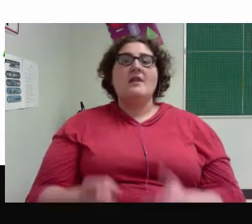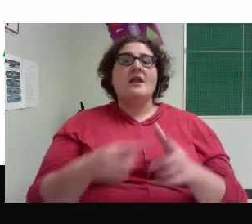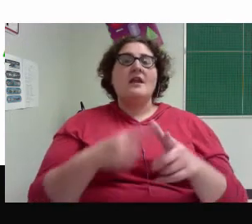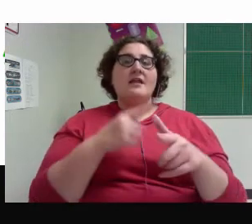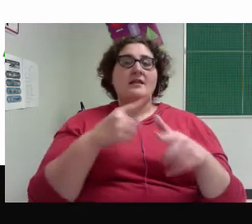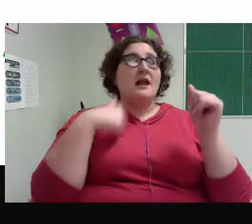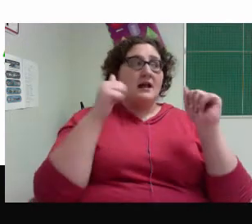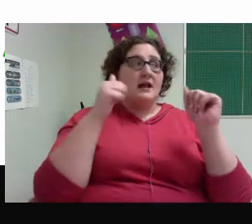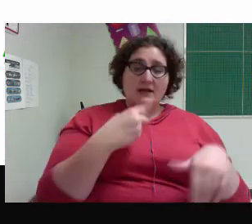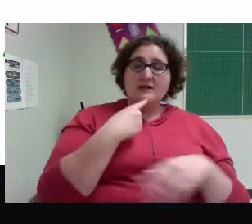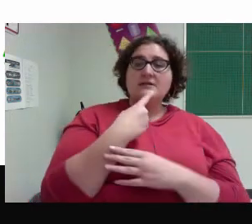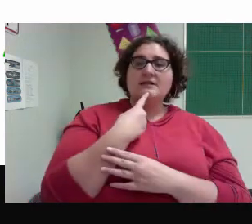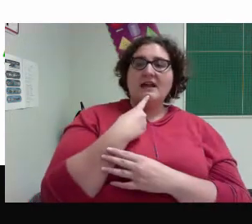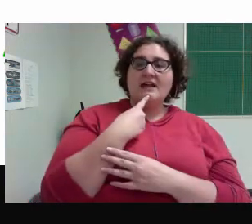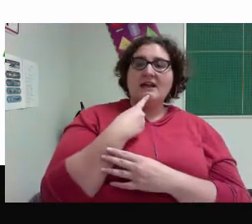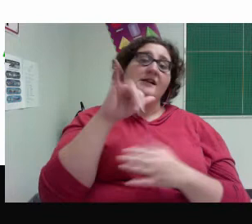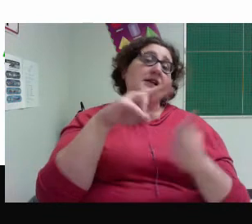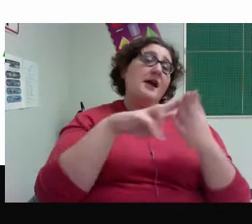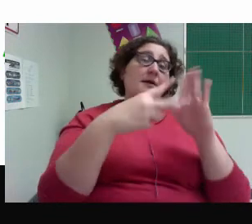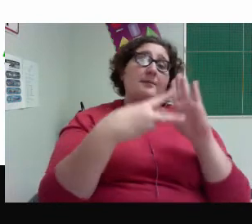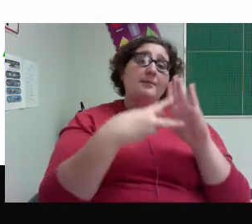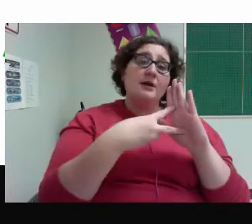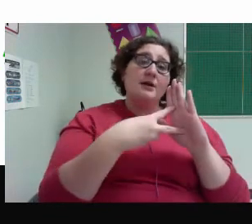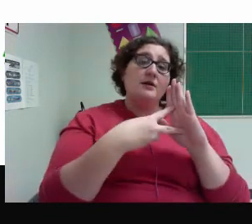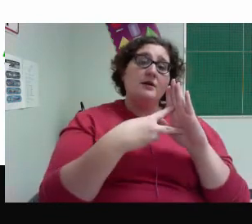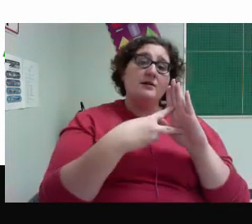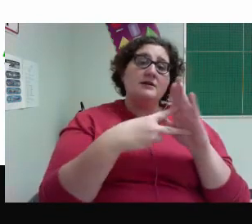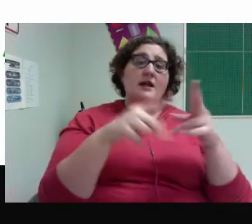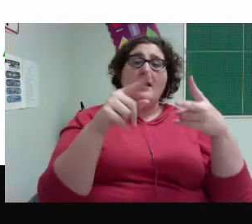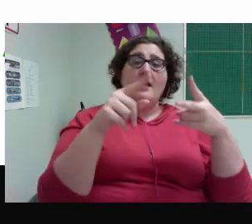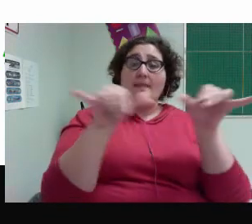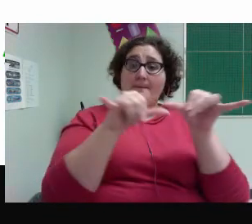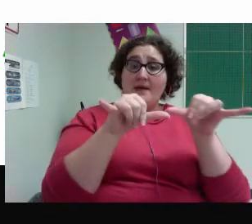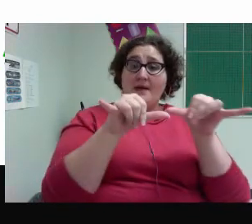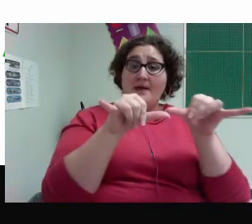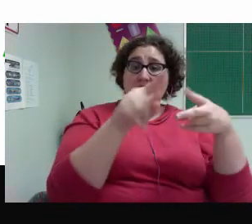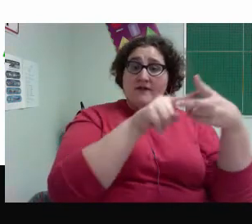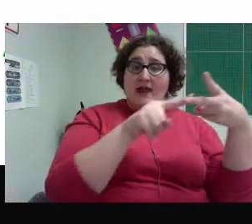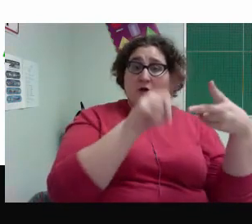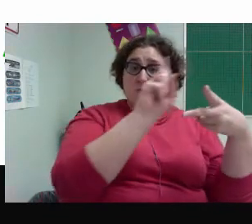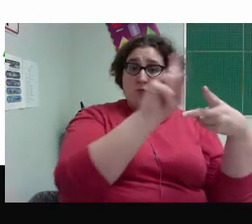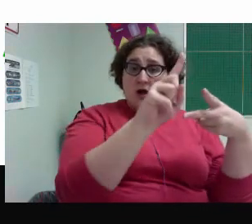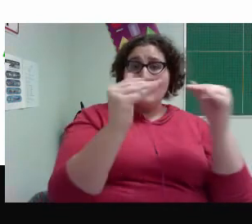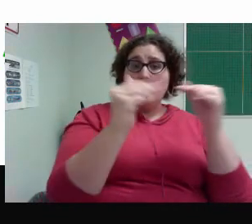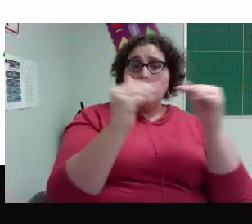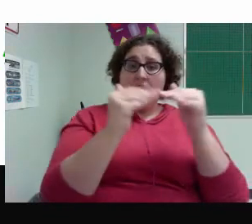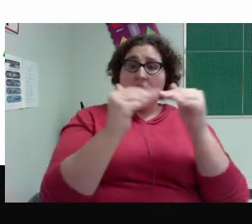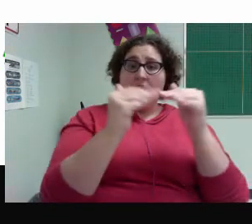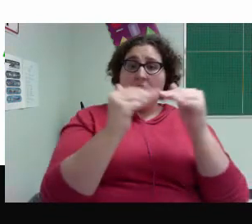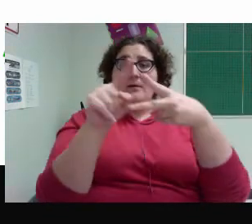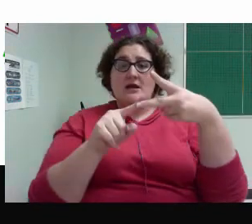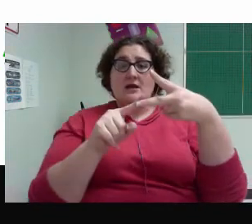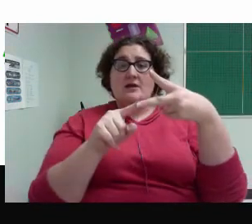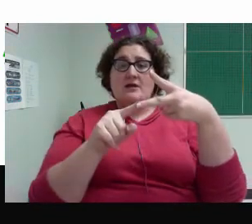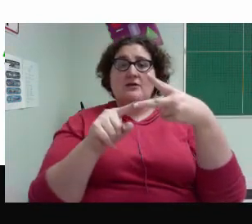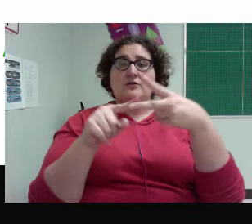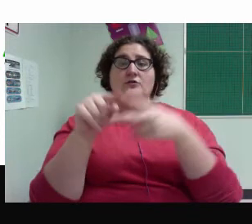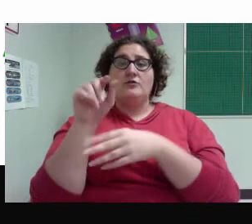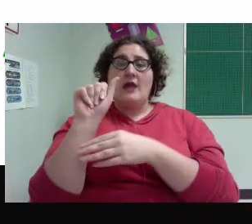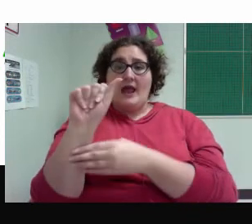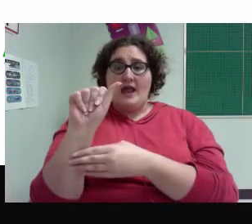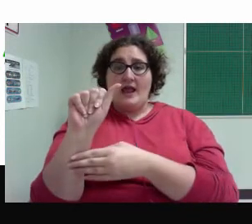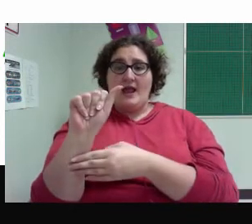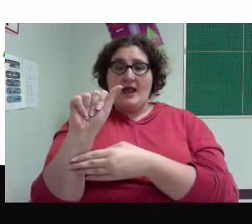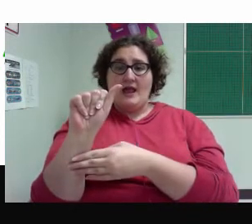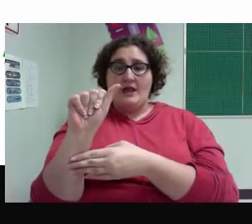And then I can say that that means that the measure of angle 1 is equal to the measure of angle